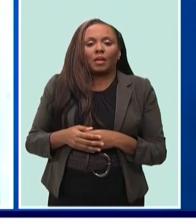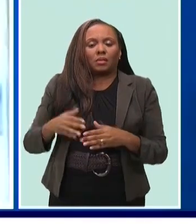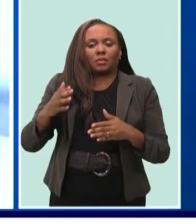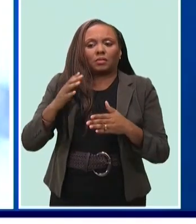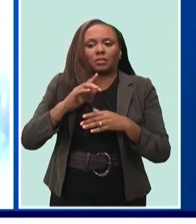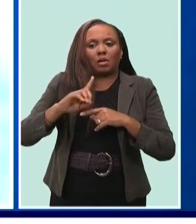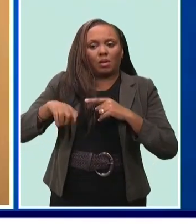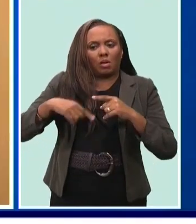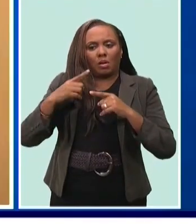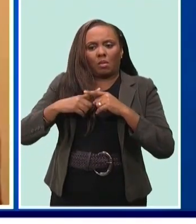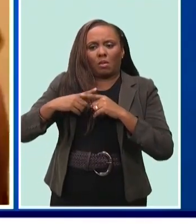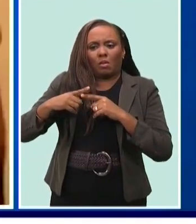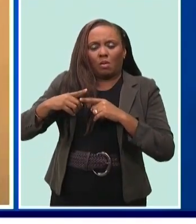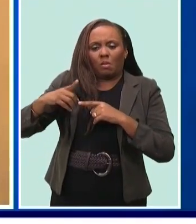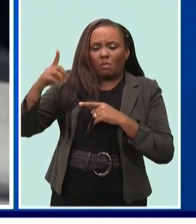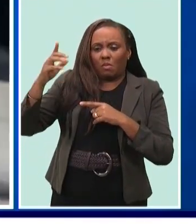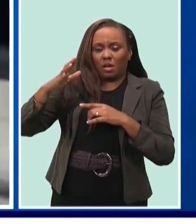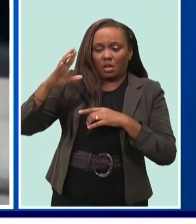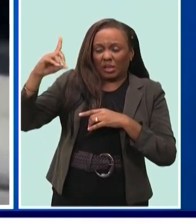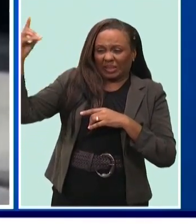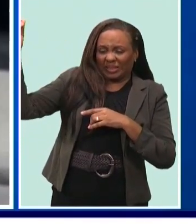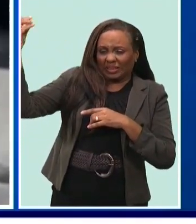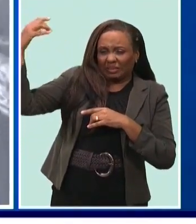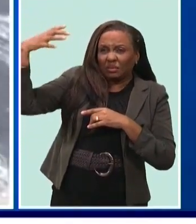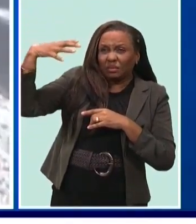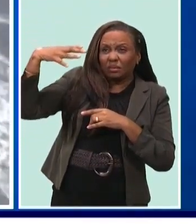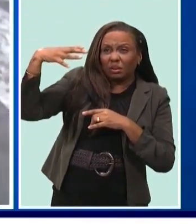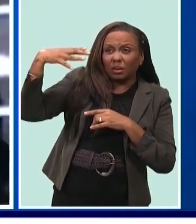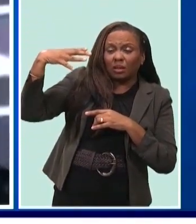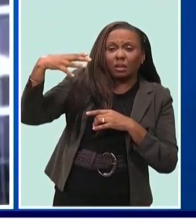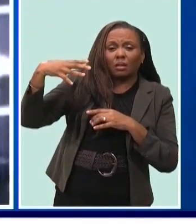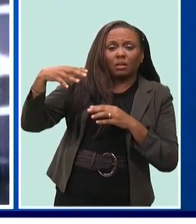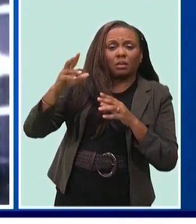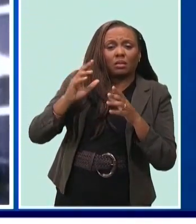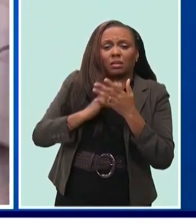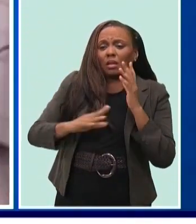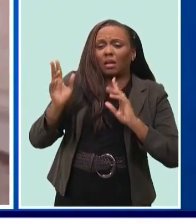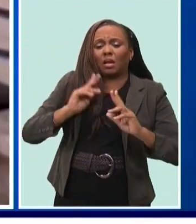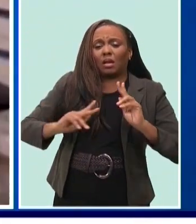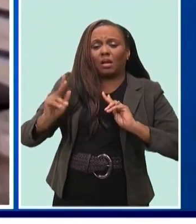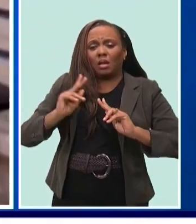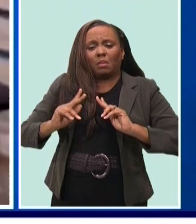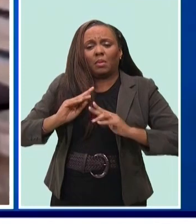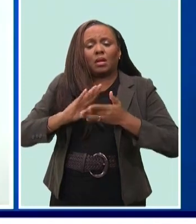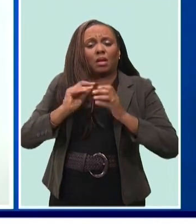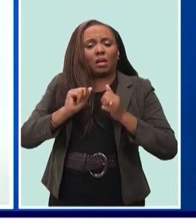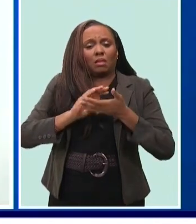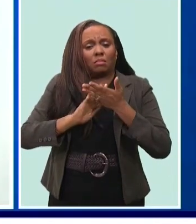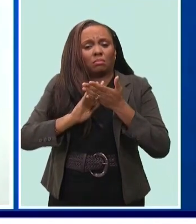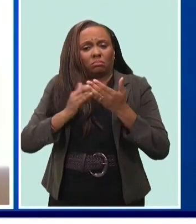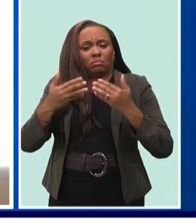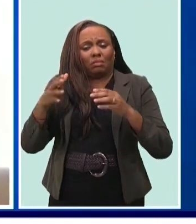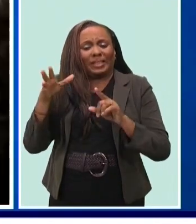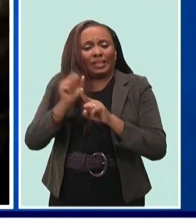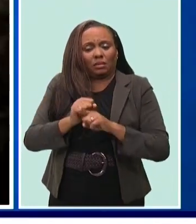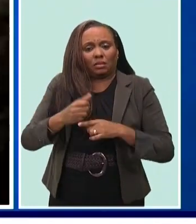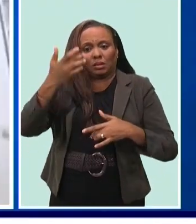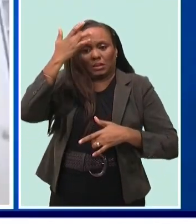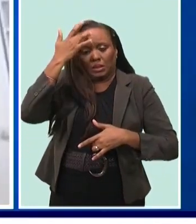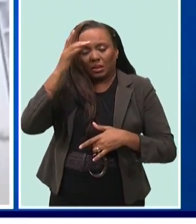more exposed to the sun's harmful UV rays, which makes people more susceptible to diseases like cancer. But that's not